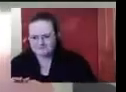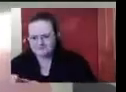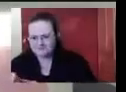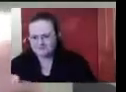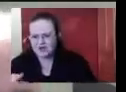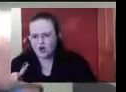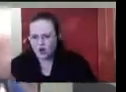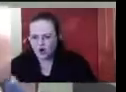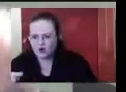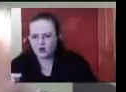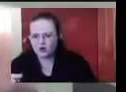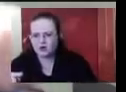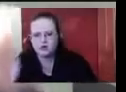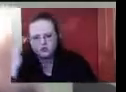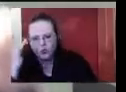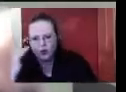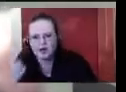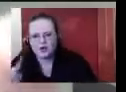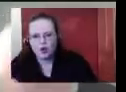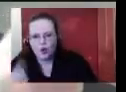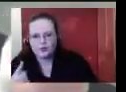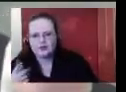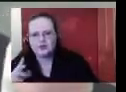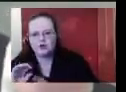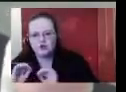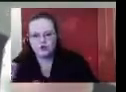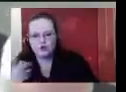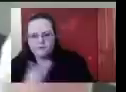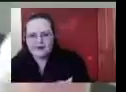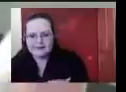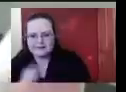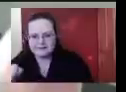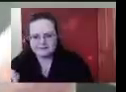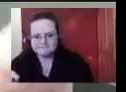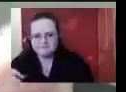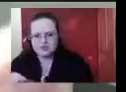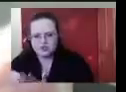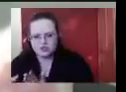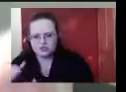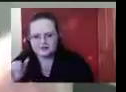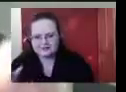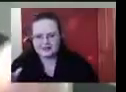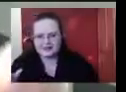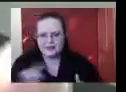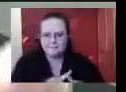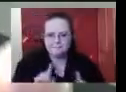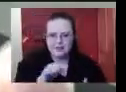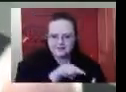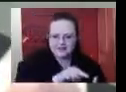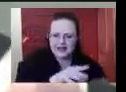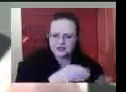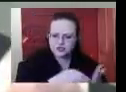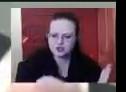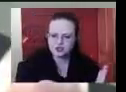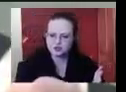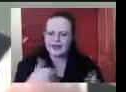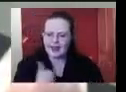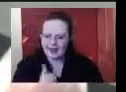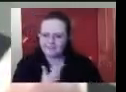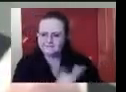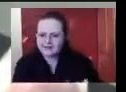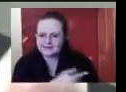testing positive? So why not the whole cohort? Right. So if an exposure occurs, the whole cohort will be sent home